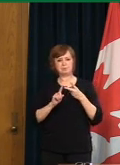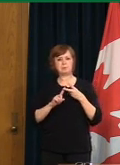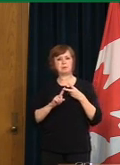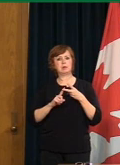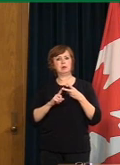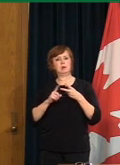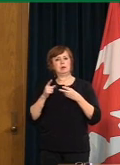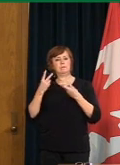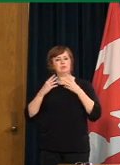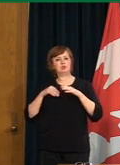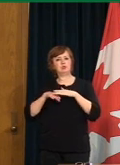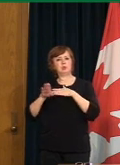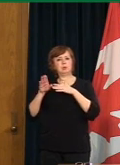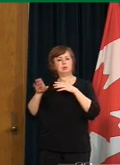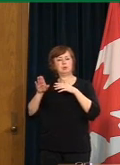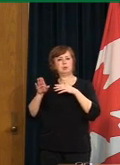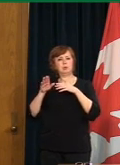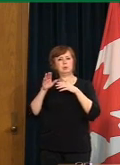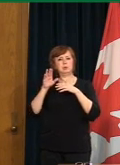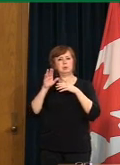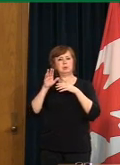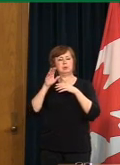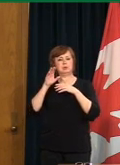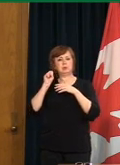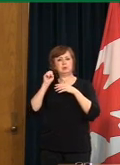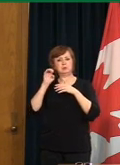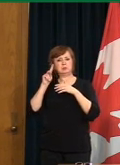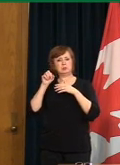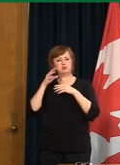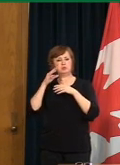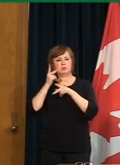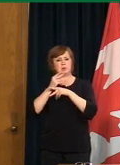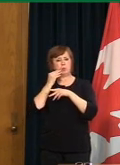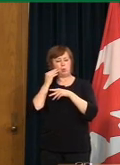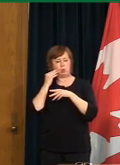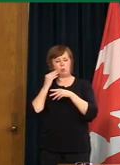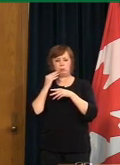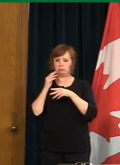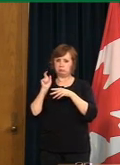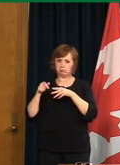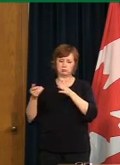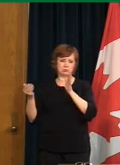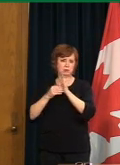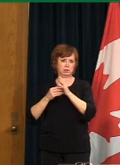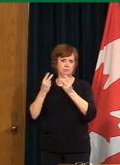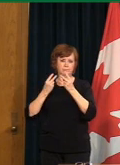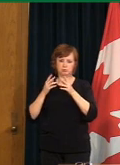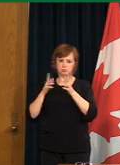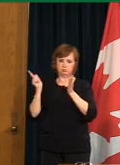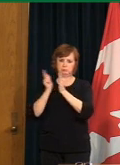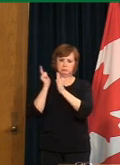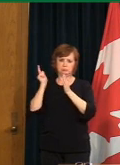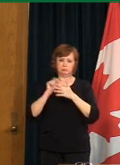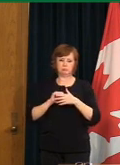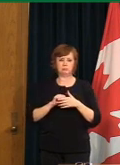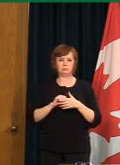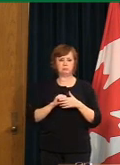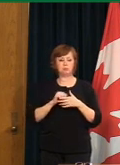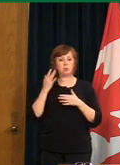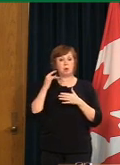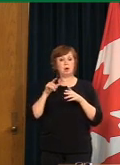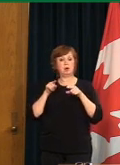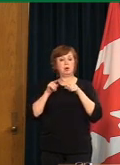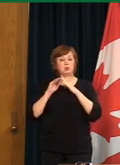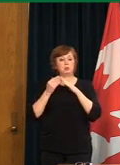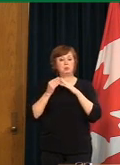at our long-term care centers has been changed due to the fact that we have a higher community transmission rate and higher